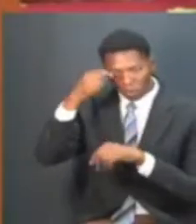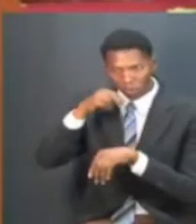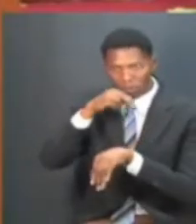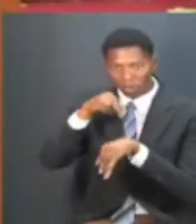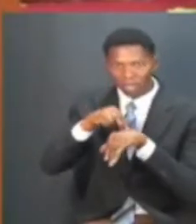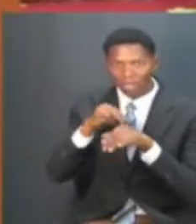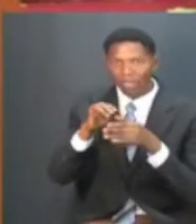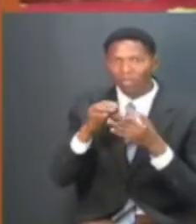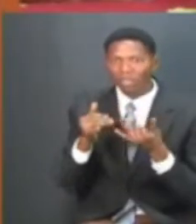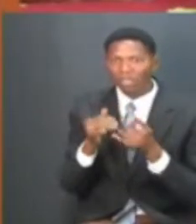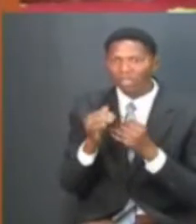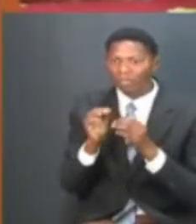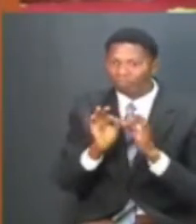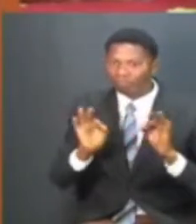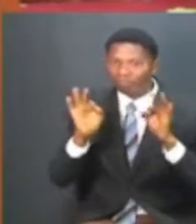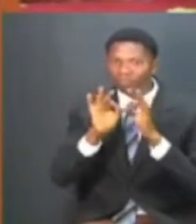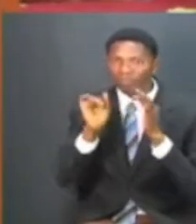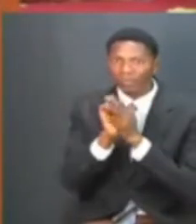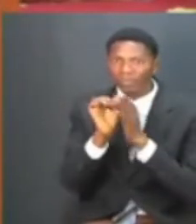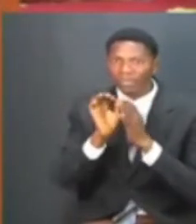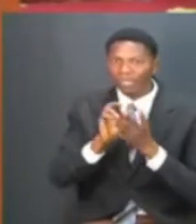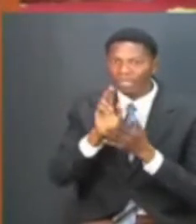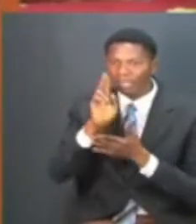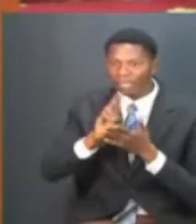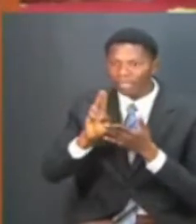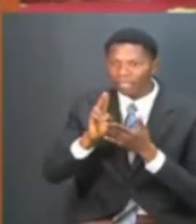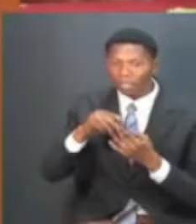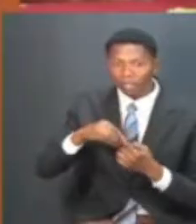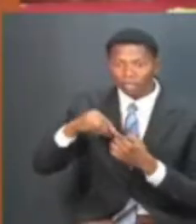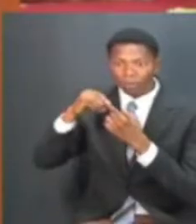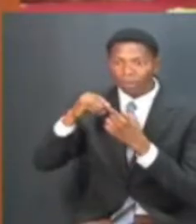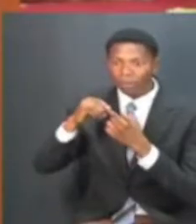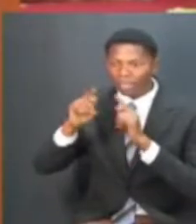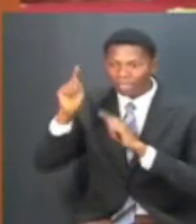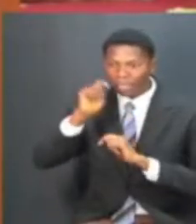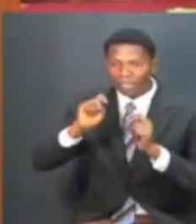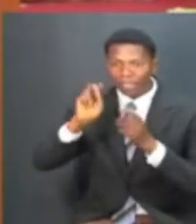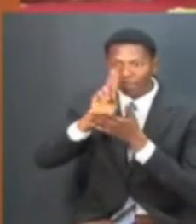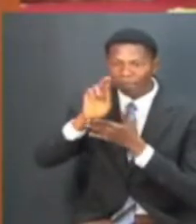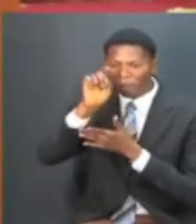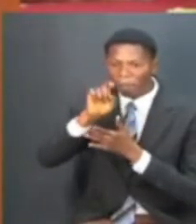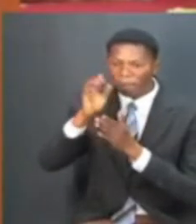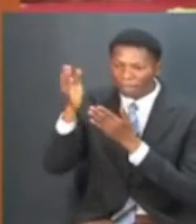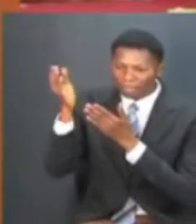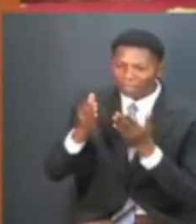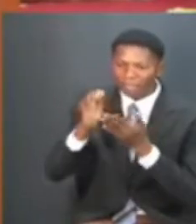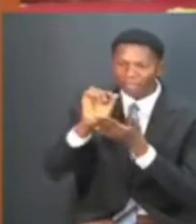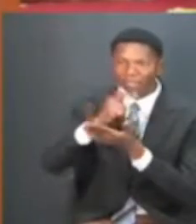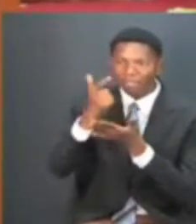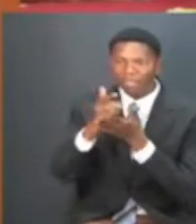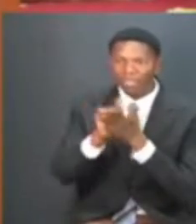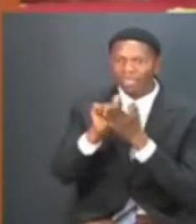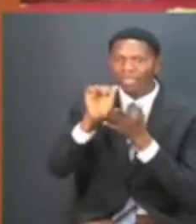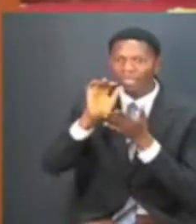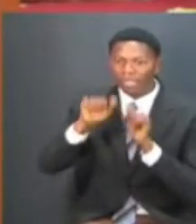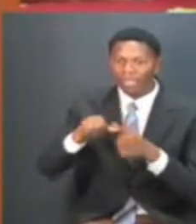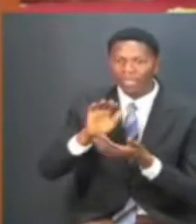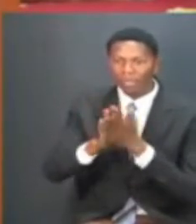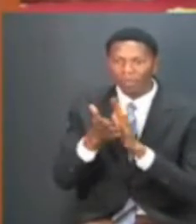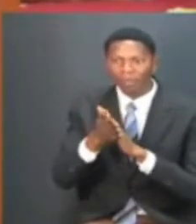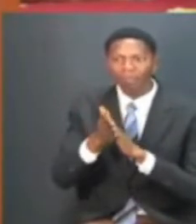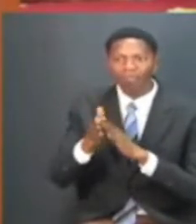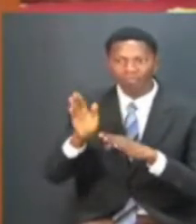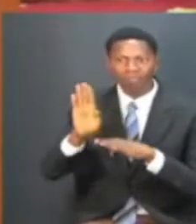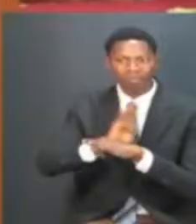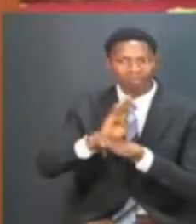important that the universities, especially the technical universities, produce graduates who can be entrepreneurs in the future.